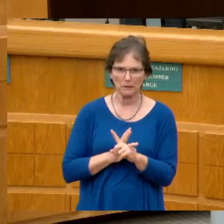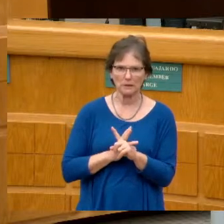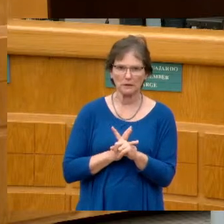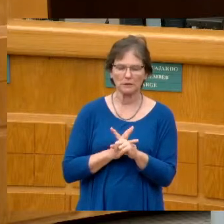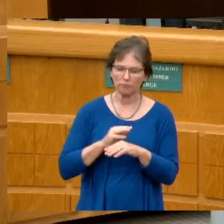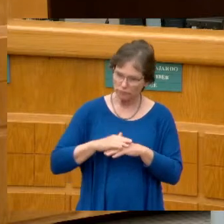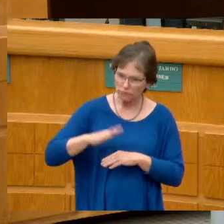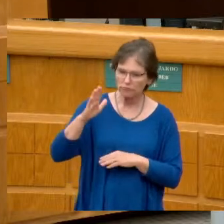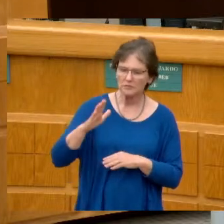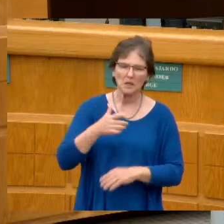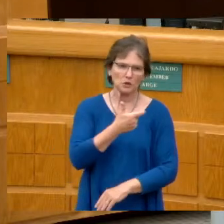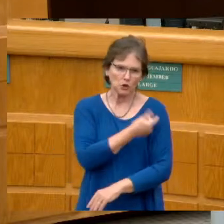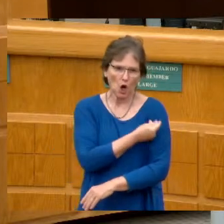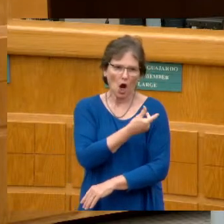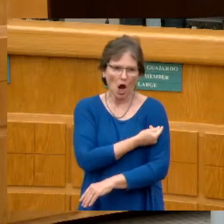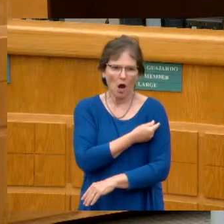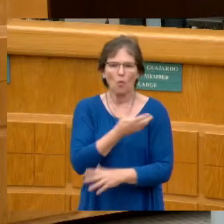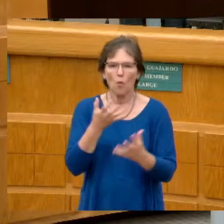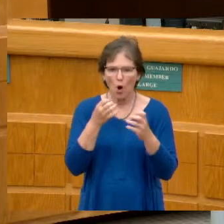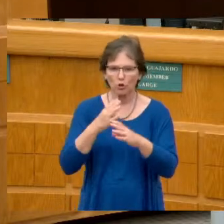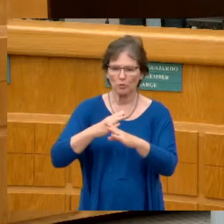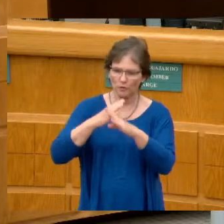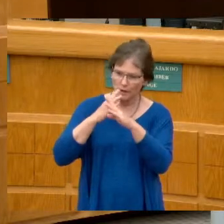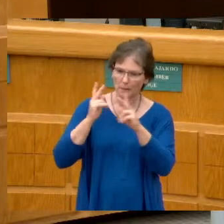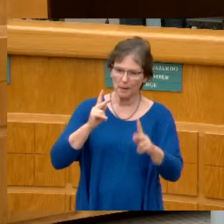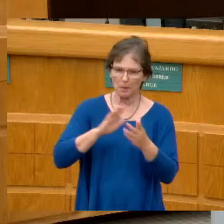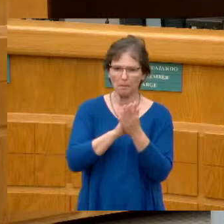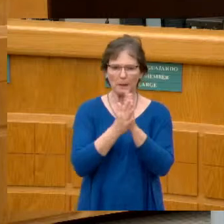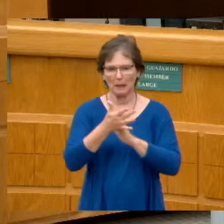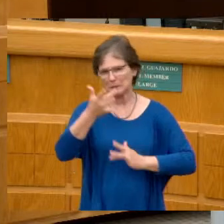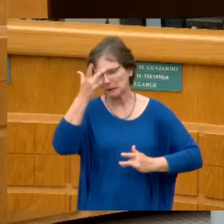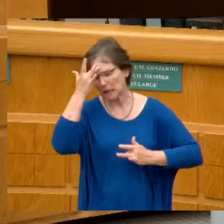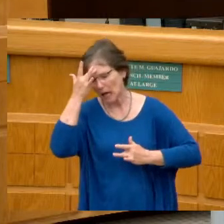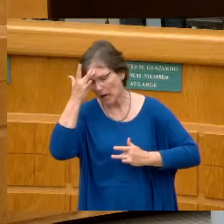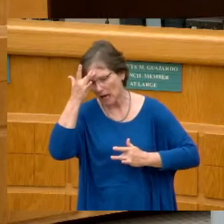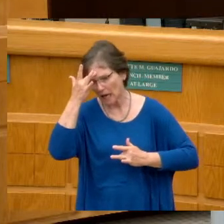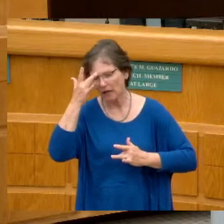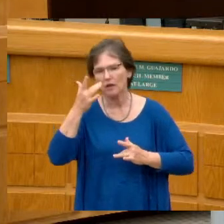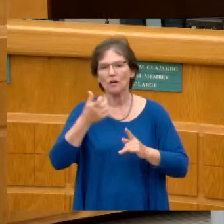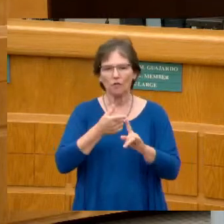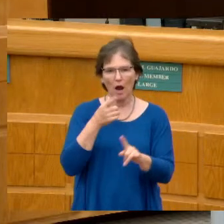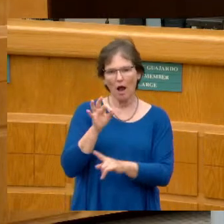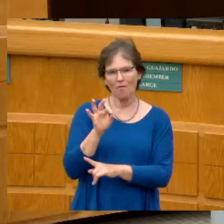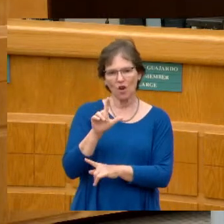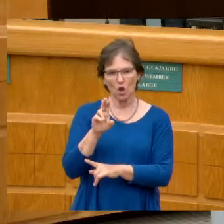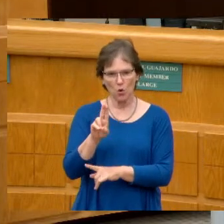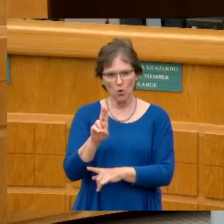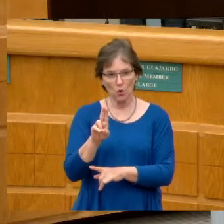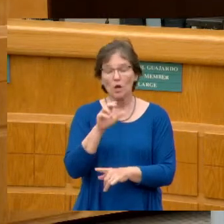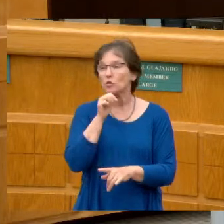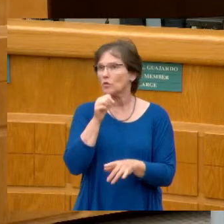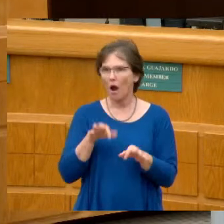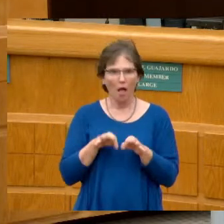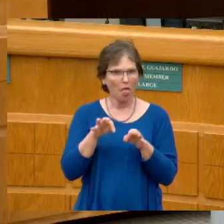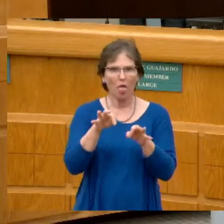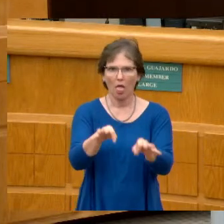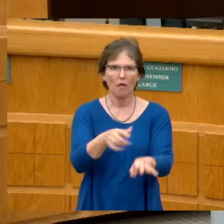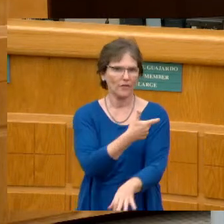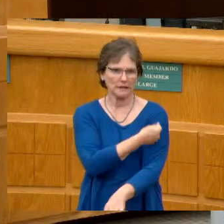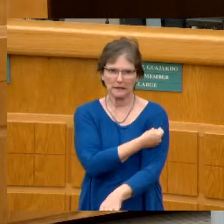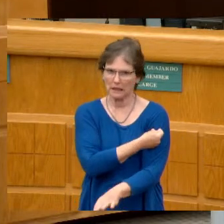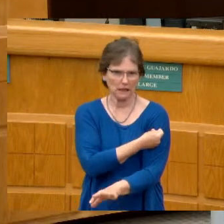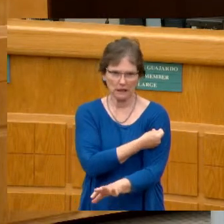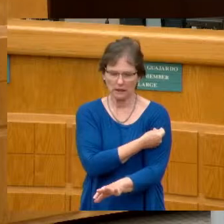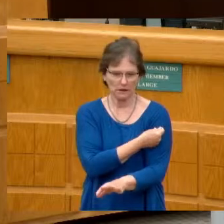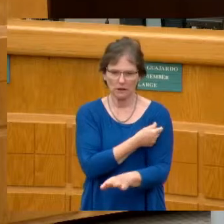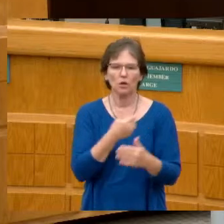361-826-7200, and they will help you get registered. So the Health District encourages everyone to get vaccinated against the flu, and